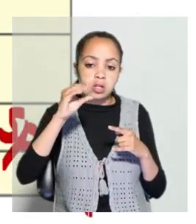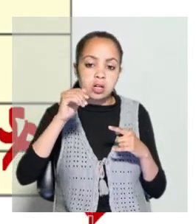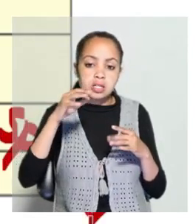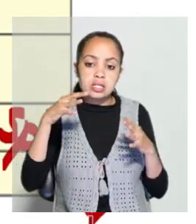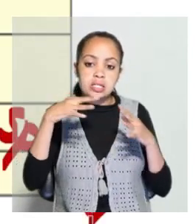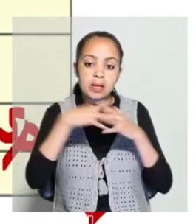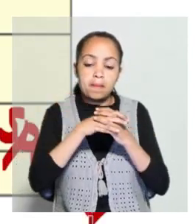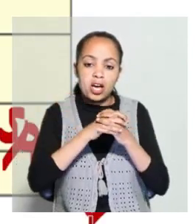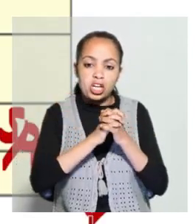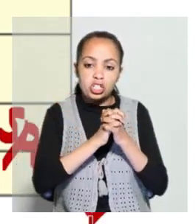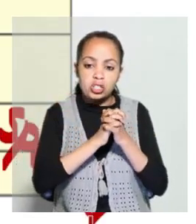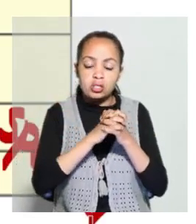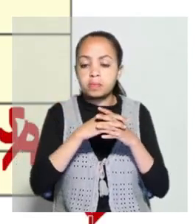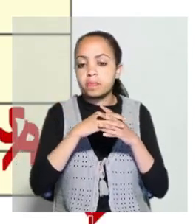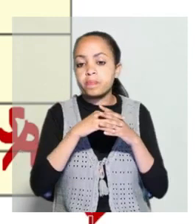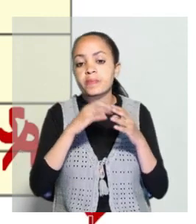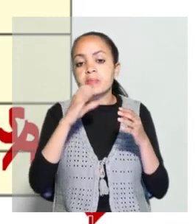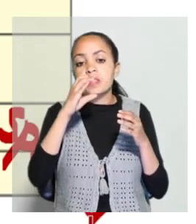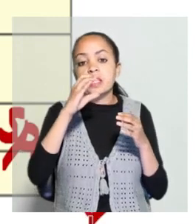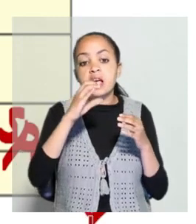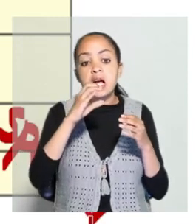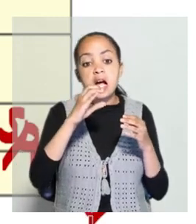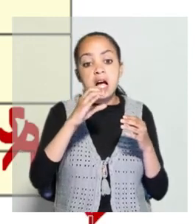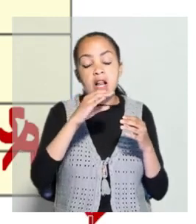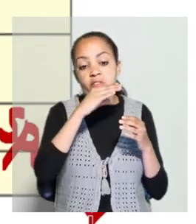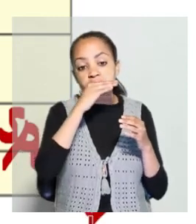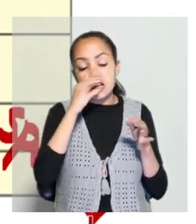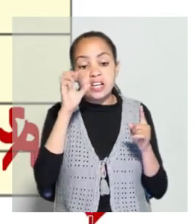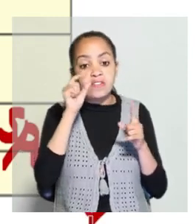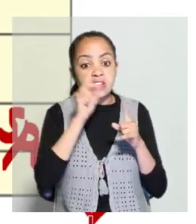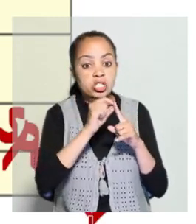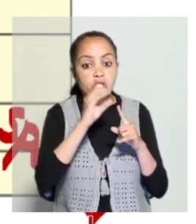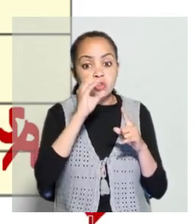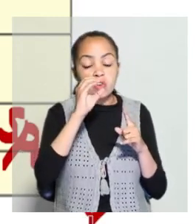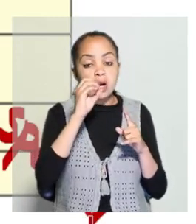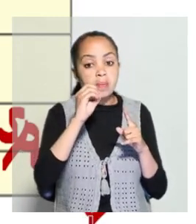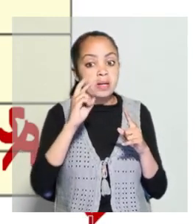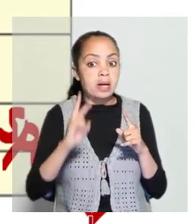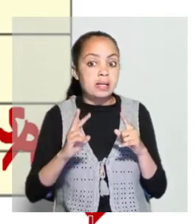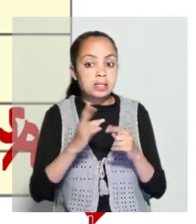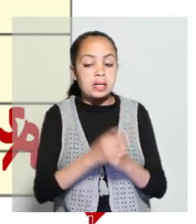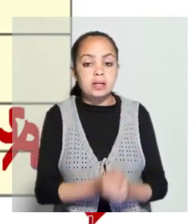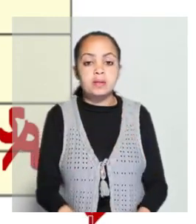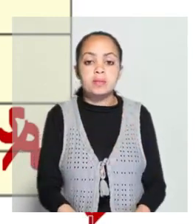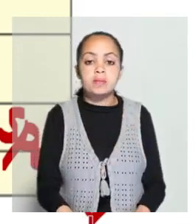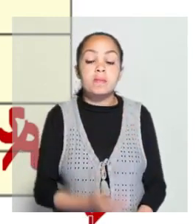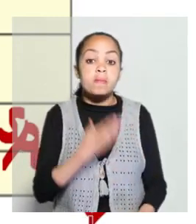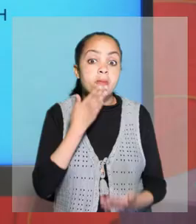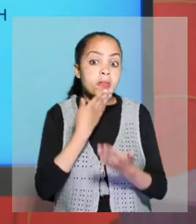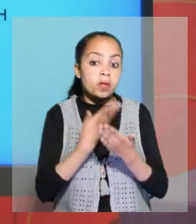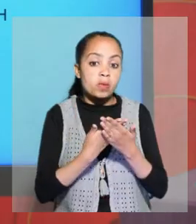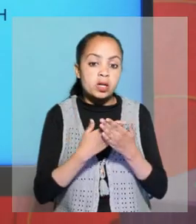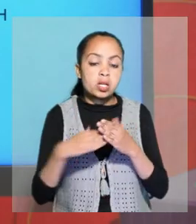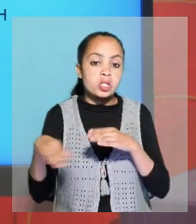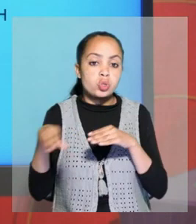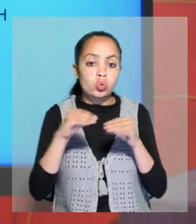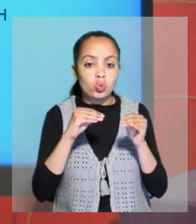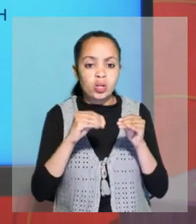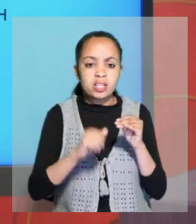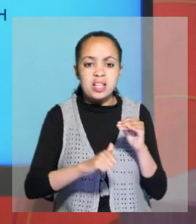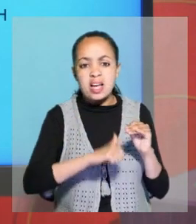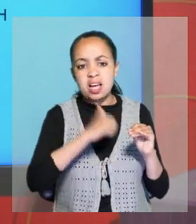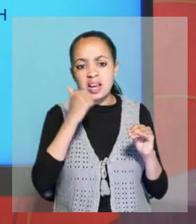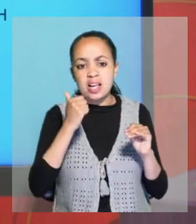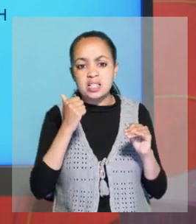Spatial separation of Calvin cycle in the fixation of carbon dioxide. Well done, student.